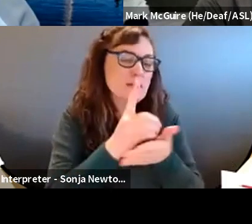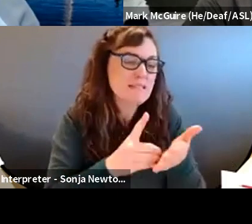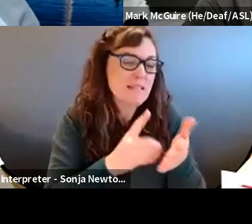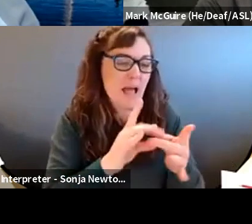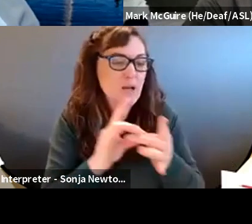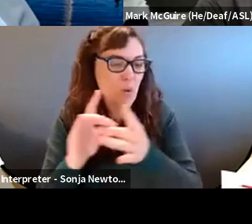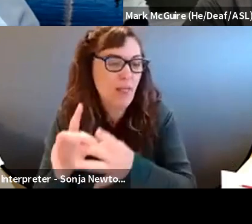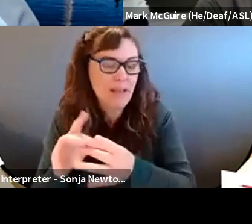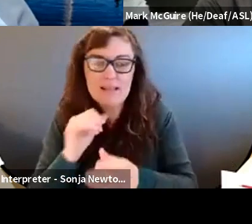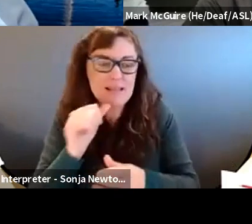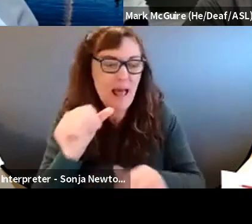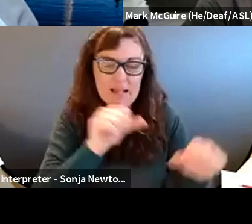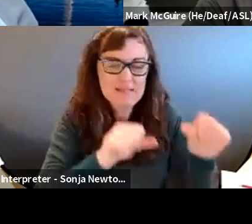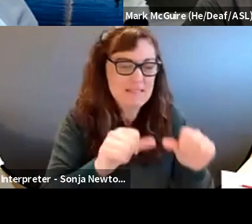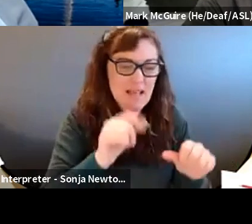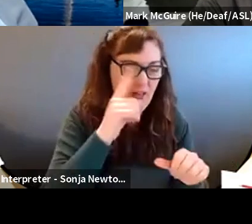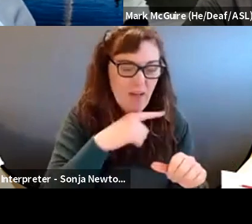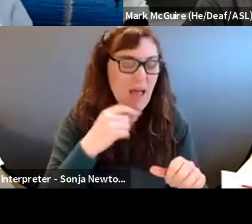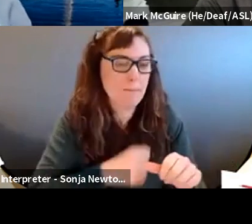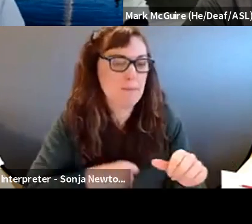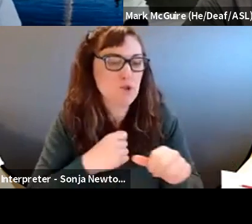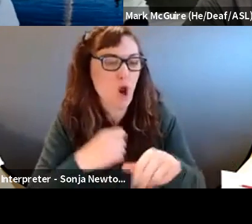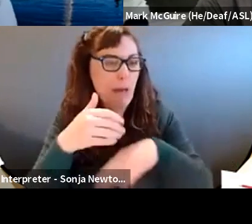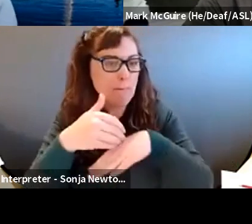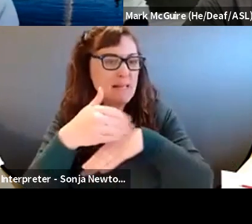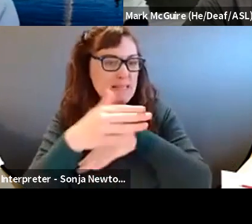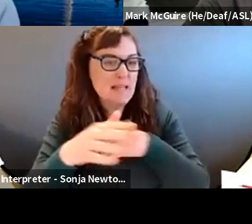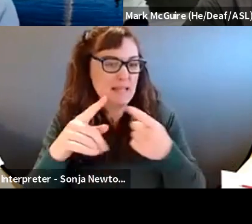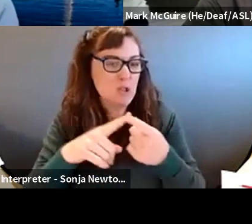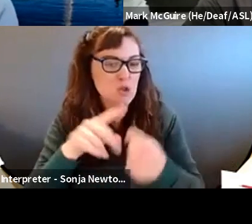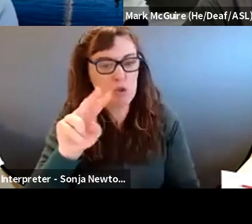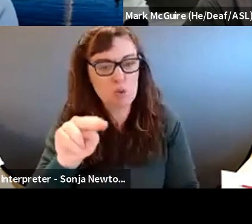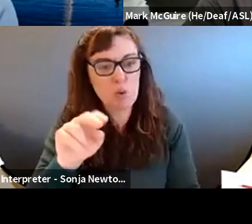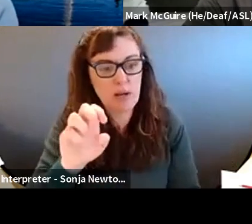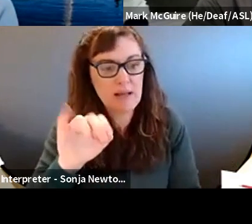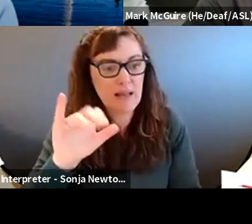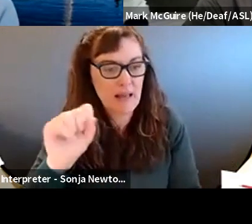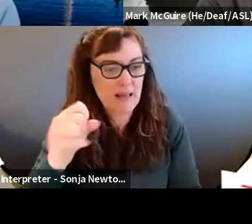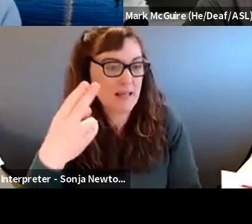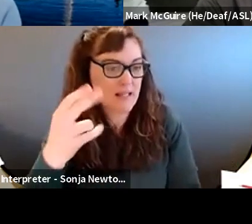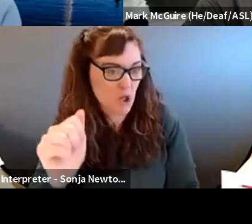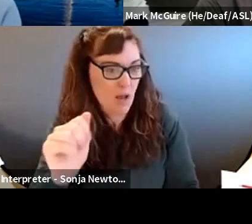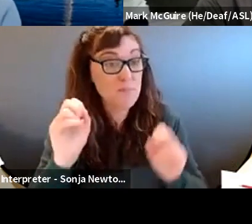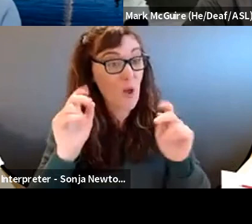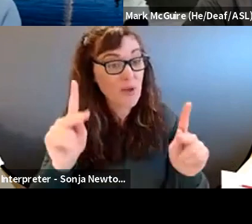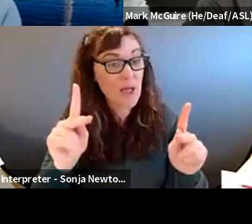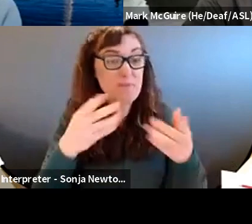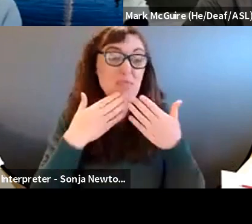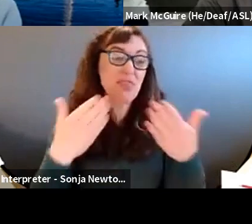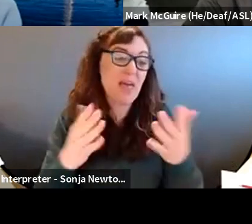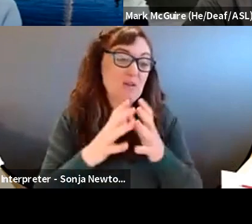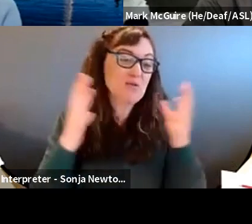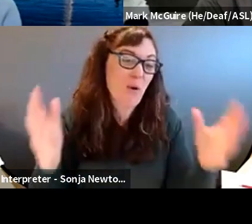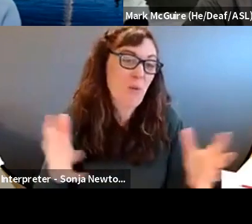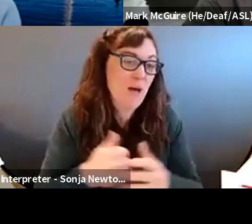the sci-fi books. And I'm sorry about that, but I'll send that to you too, Naisha. Yeah, that sounds great. Well, thank you so much. This was